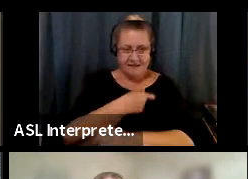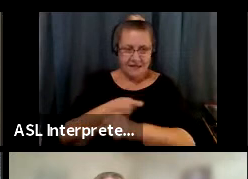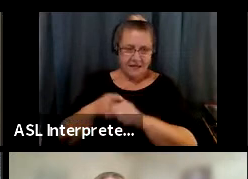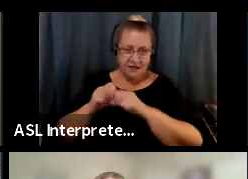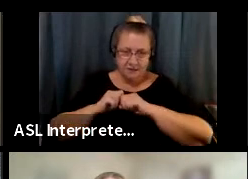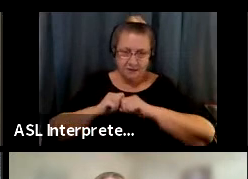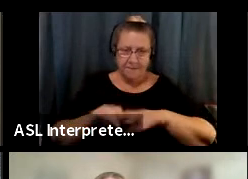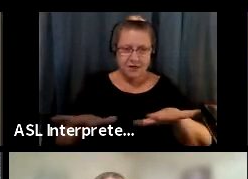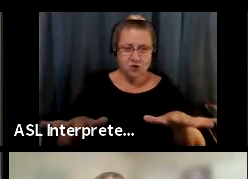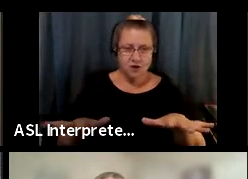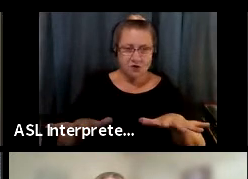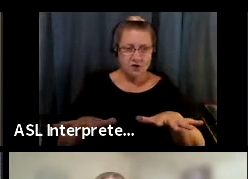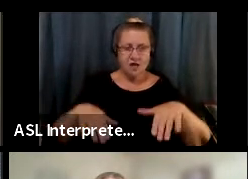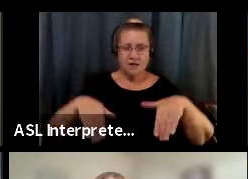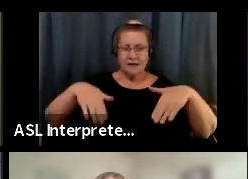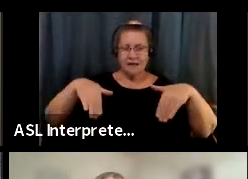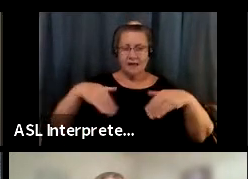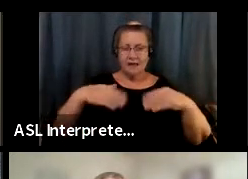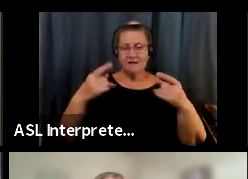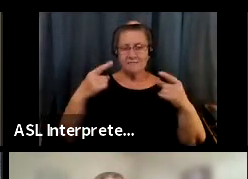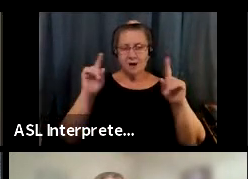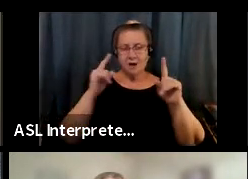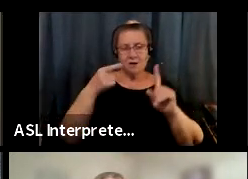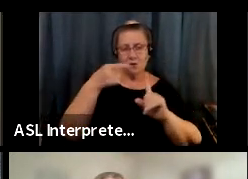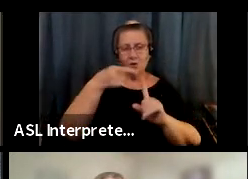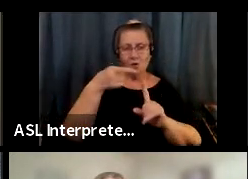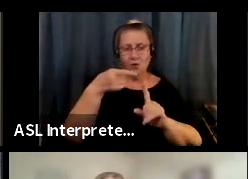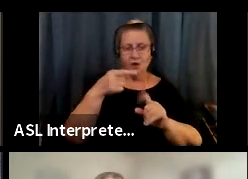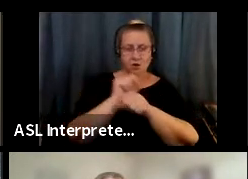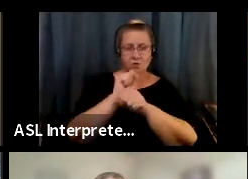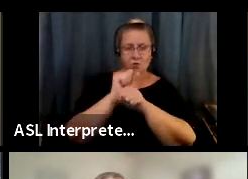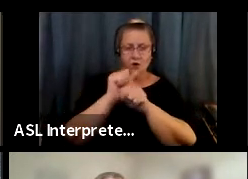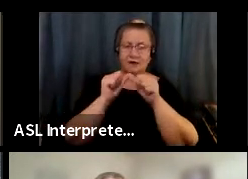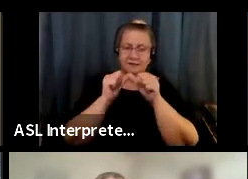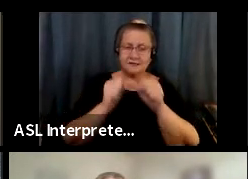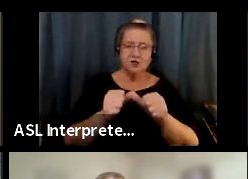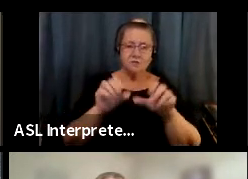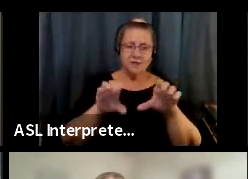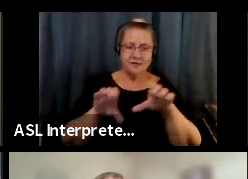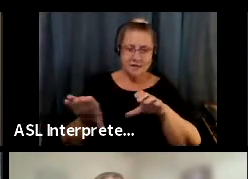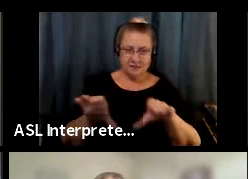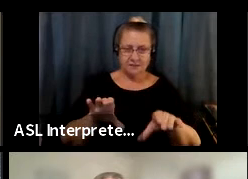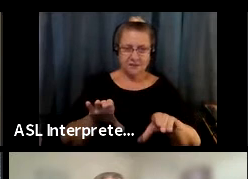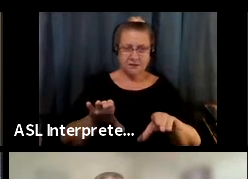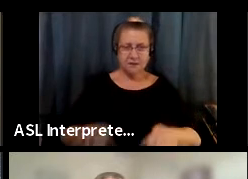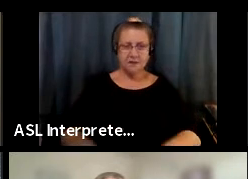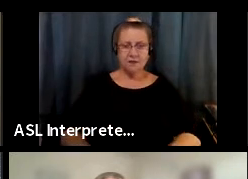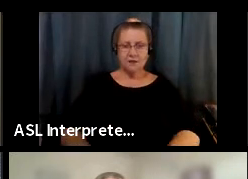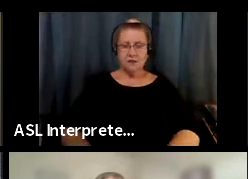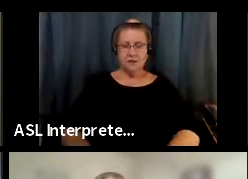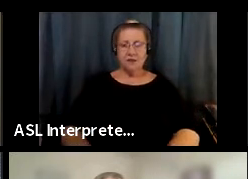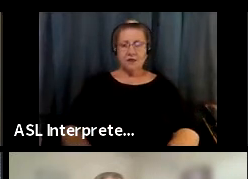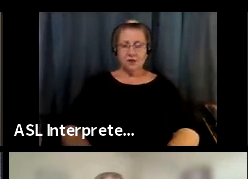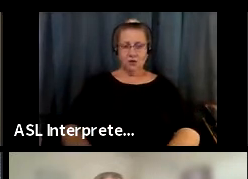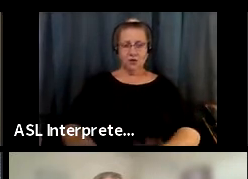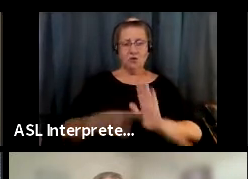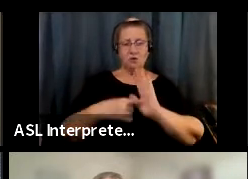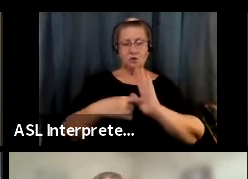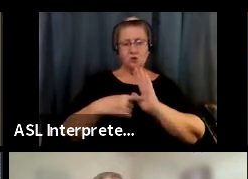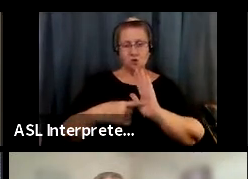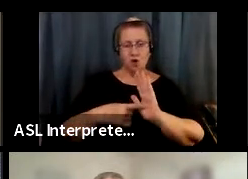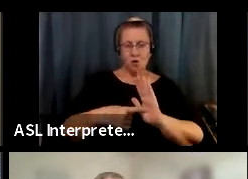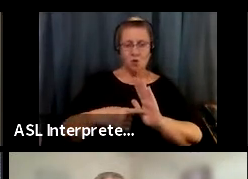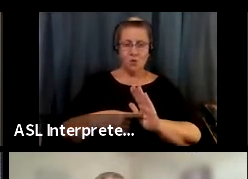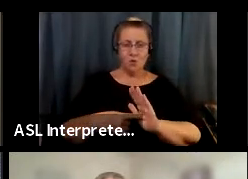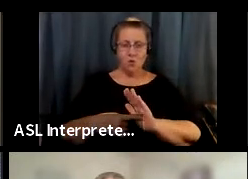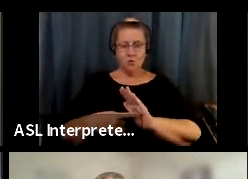goal, that the work continues to need to be done, to eliminate these disparities.